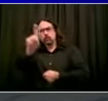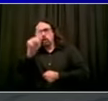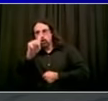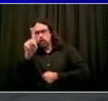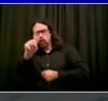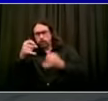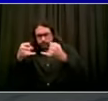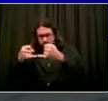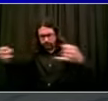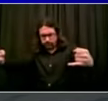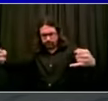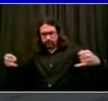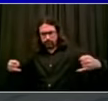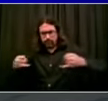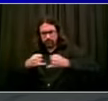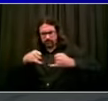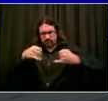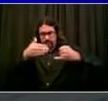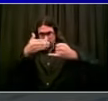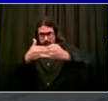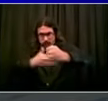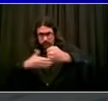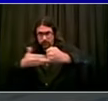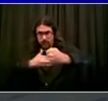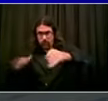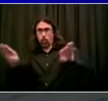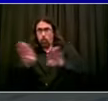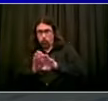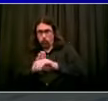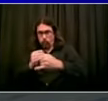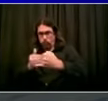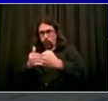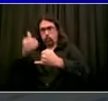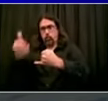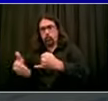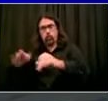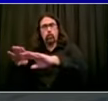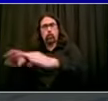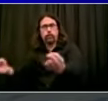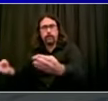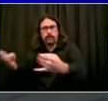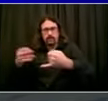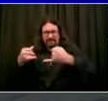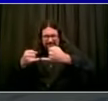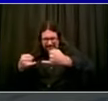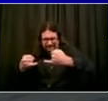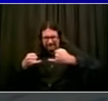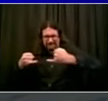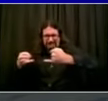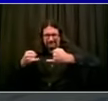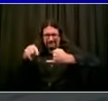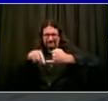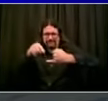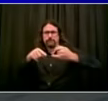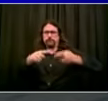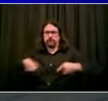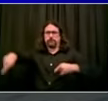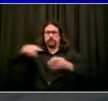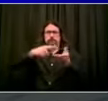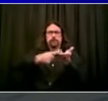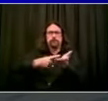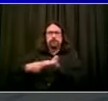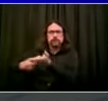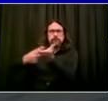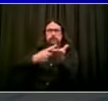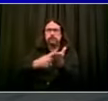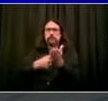state in the meantime to get to a final resolution. Now, the important thing here is to remember the state has a